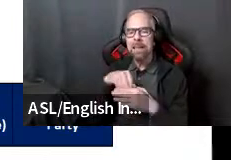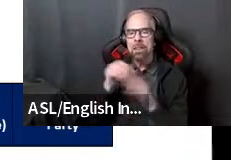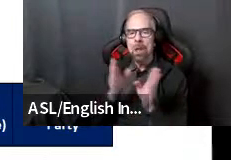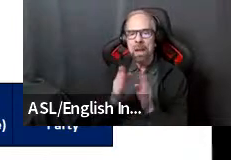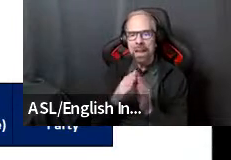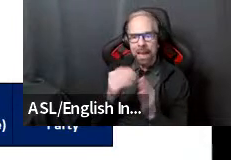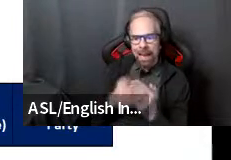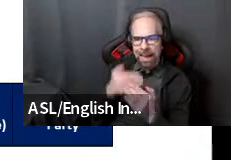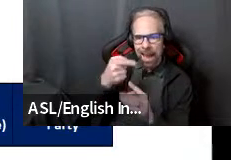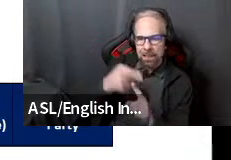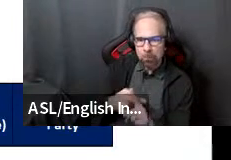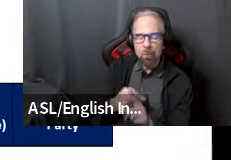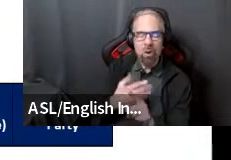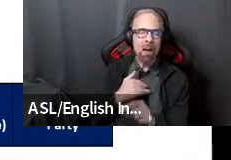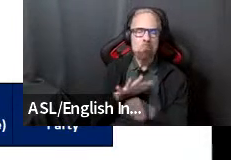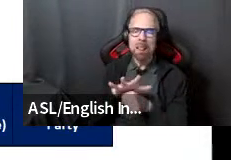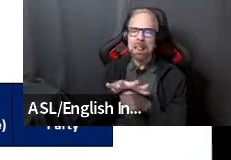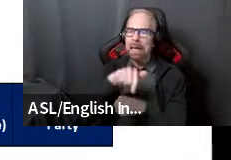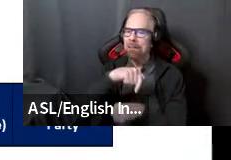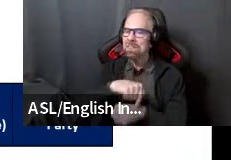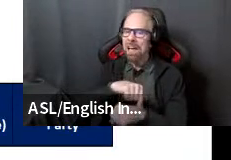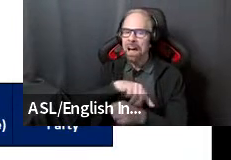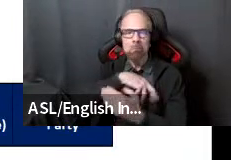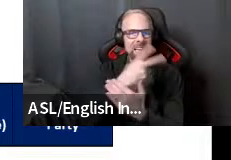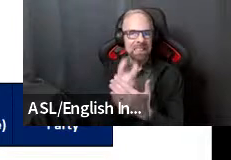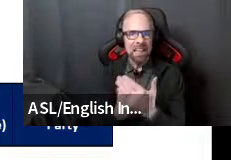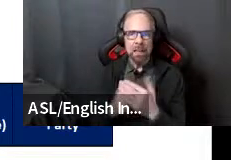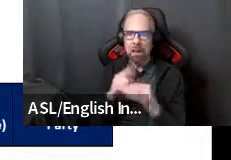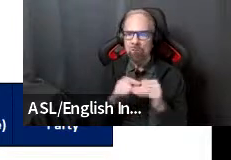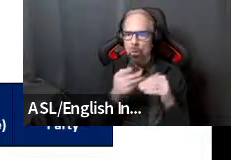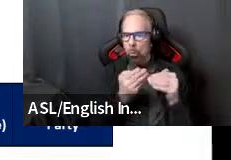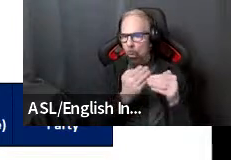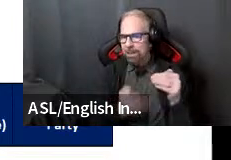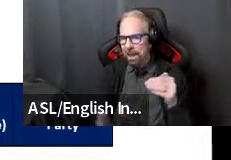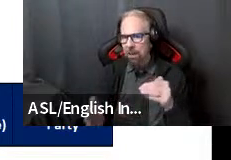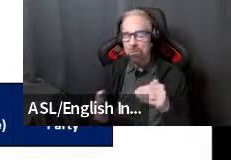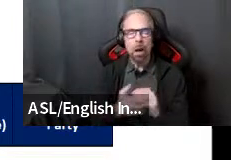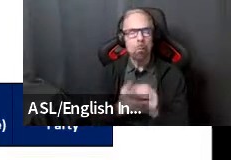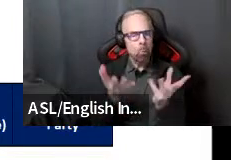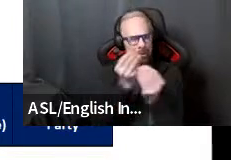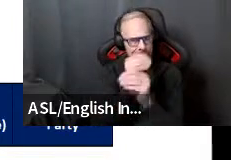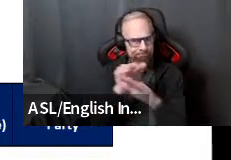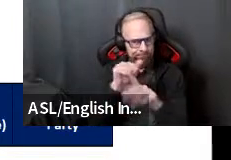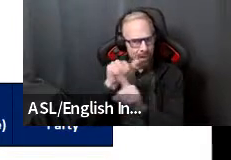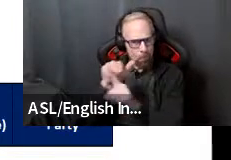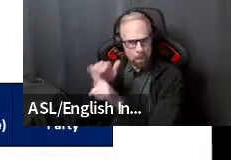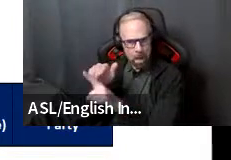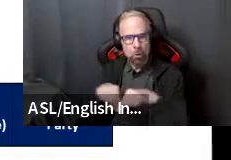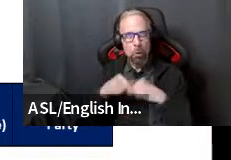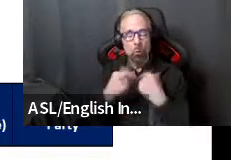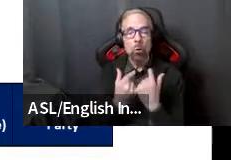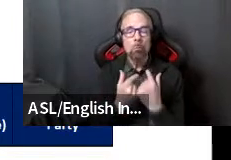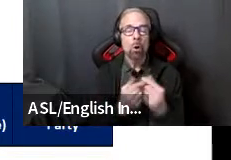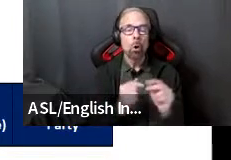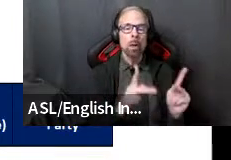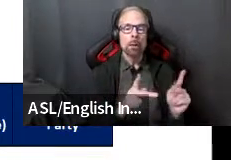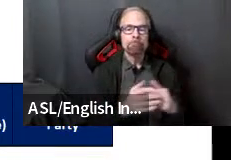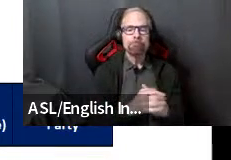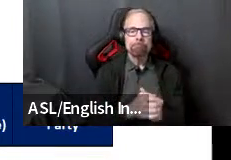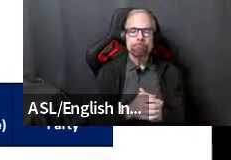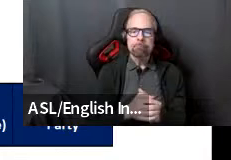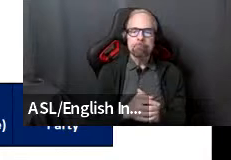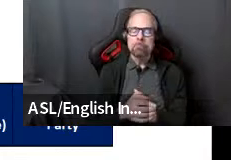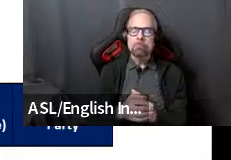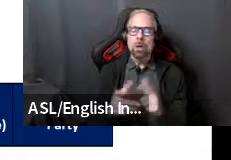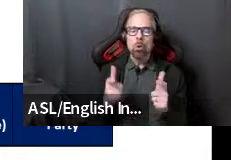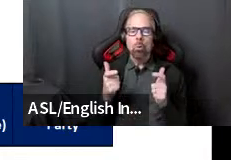plenty of time to dig into all the rest of these. Just wanted to note that for the group. Thank you, Emily. Okay, going to Priya. A quick one on